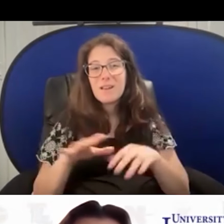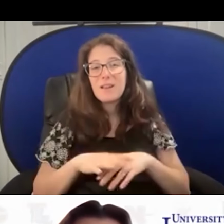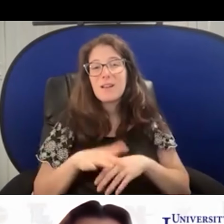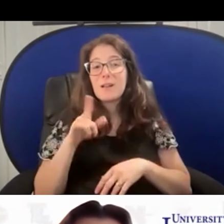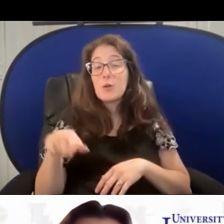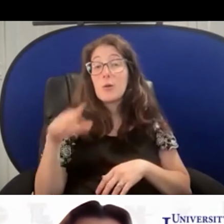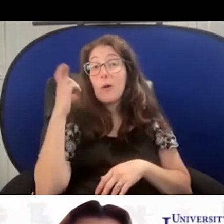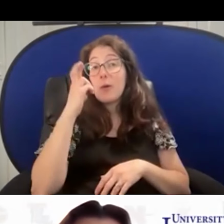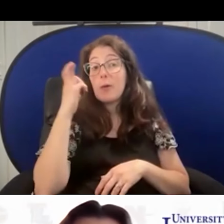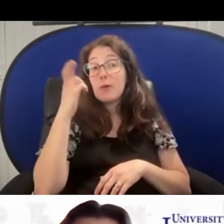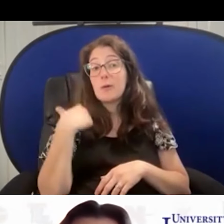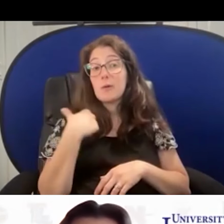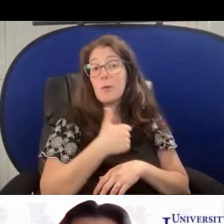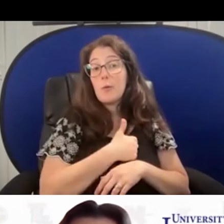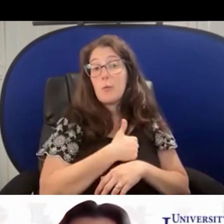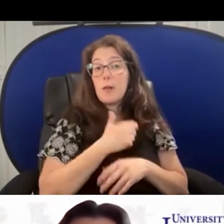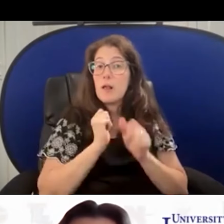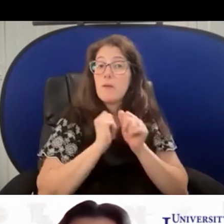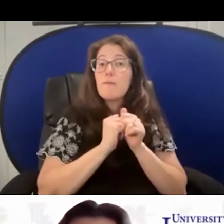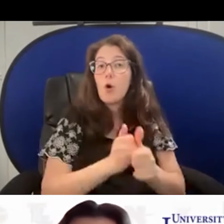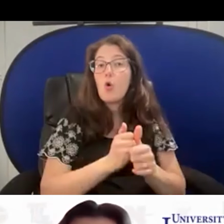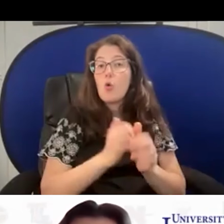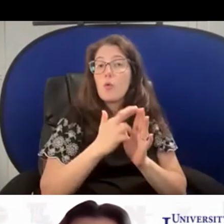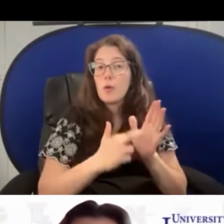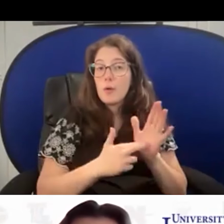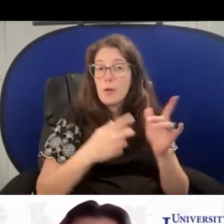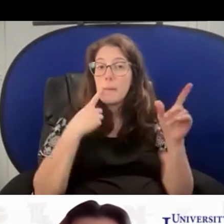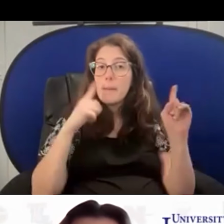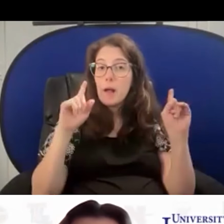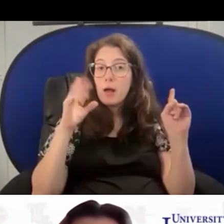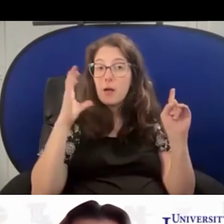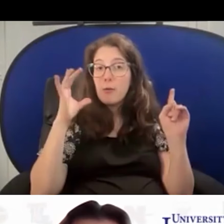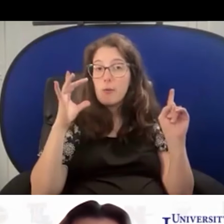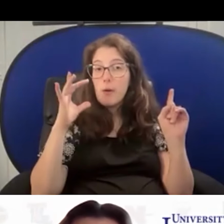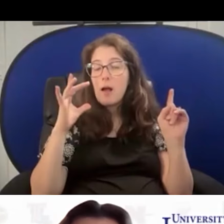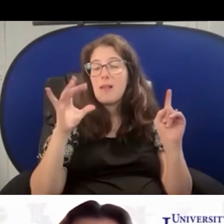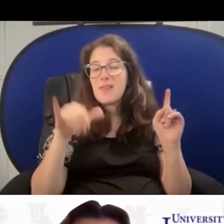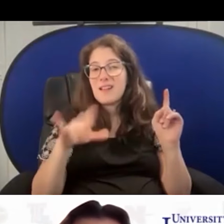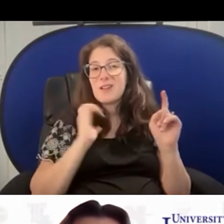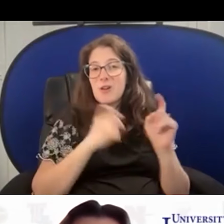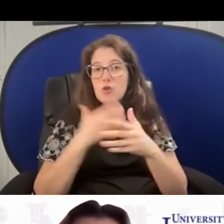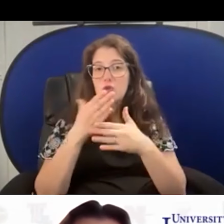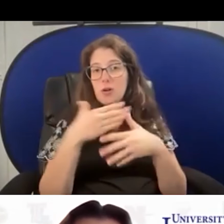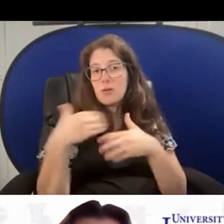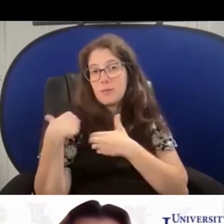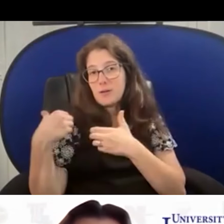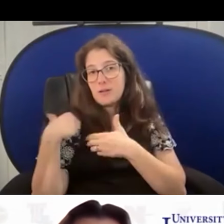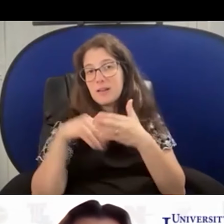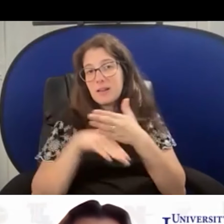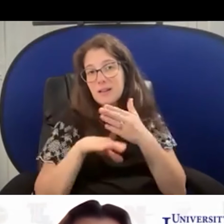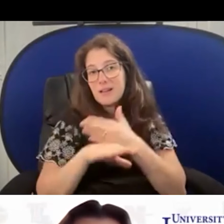reason that we are going to be compliant because accessibility is everybody's responsibility. And we thank you for taking it